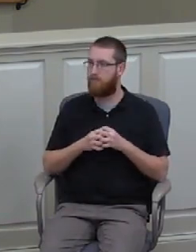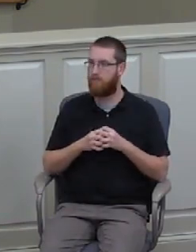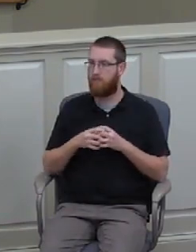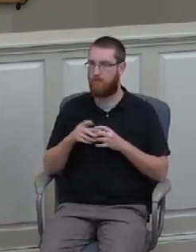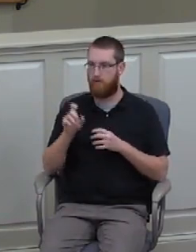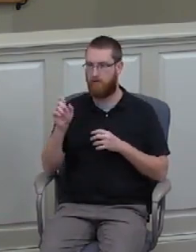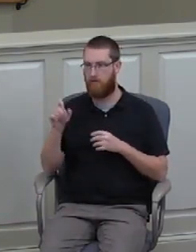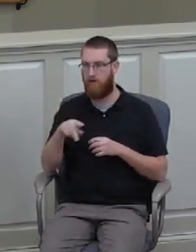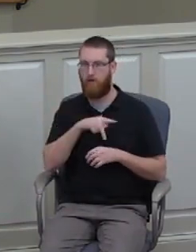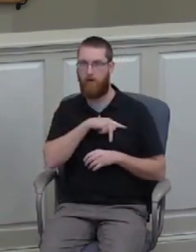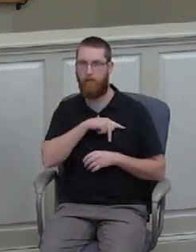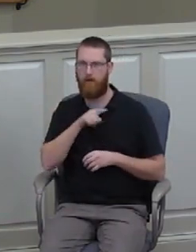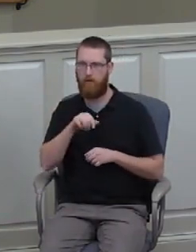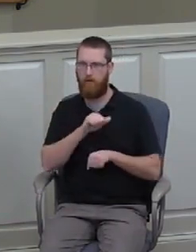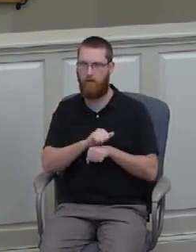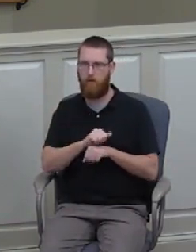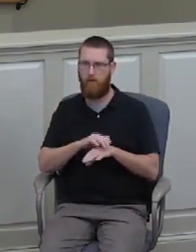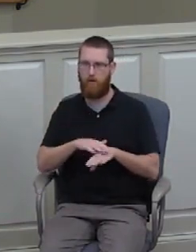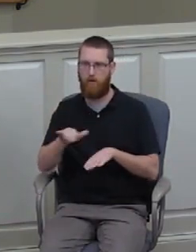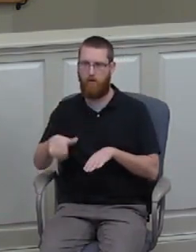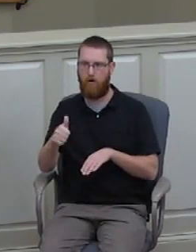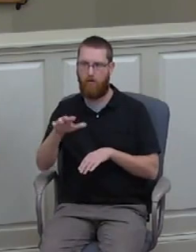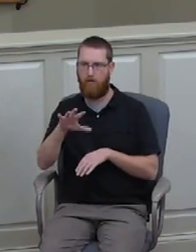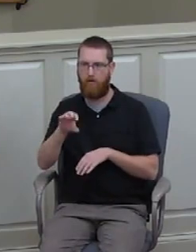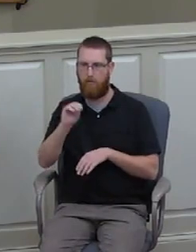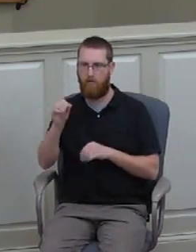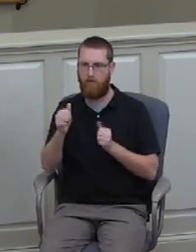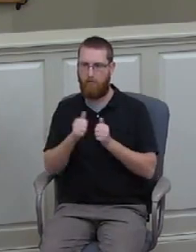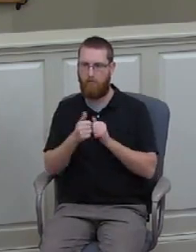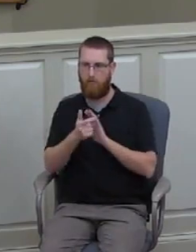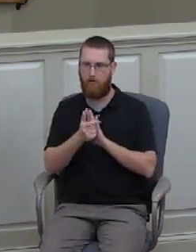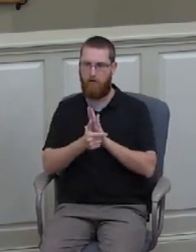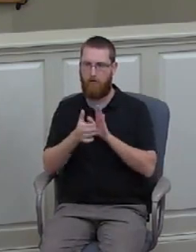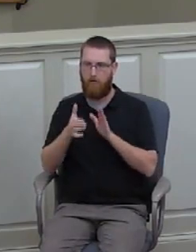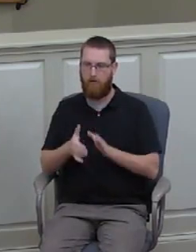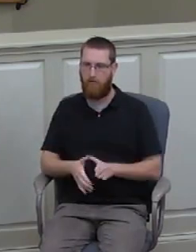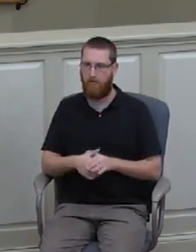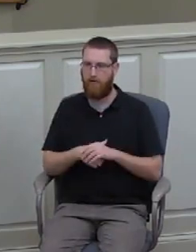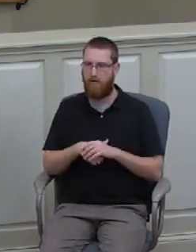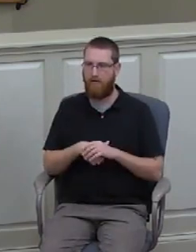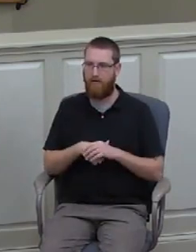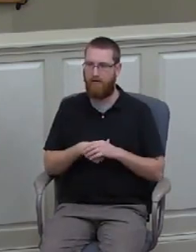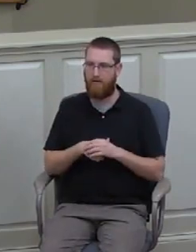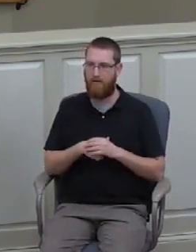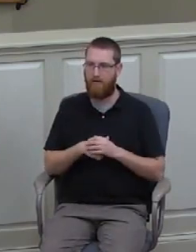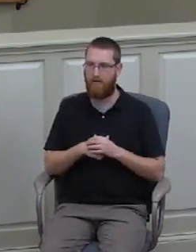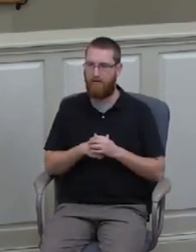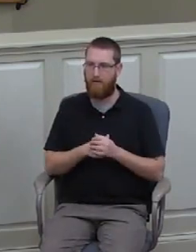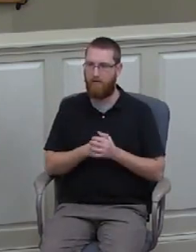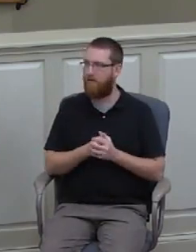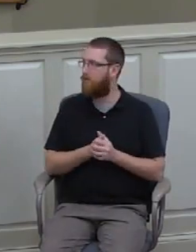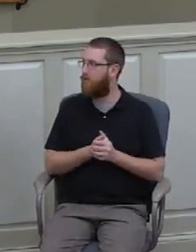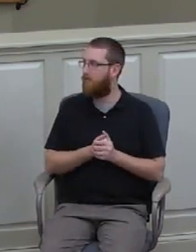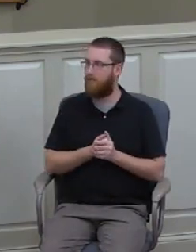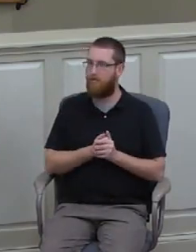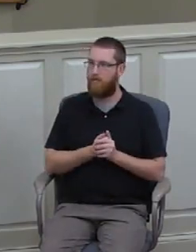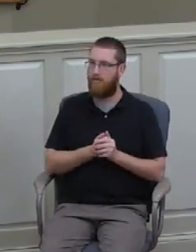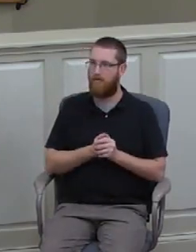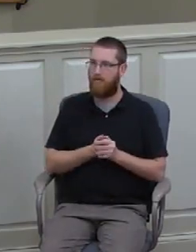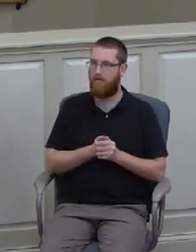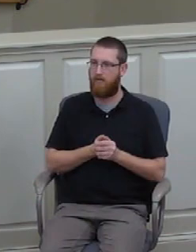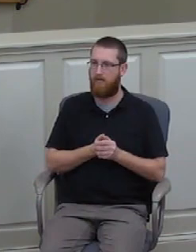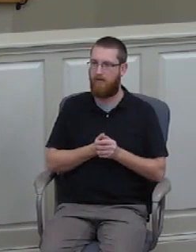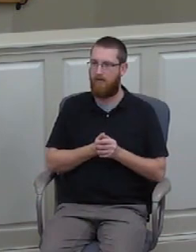work on the other 5% with council? It'll be a council decision. No, with council.